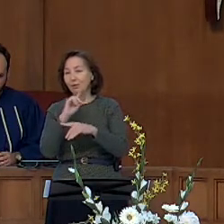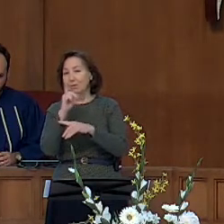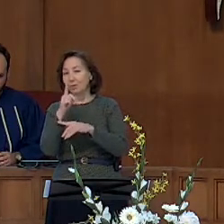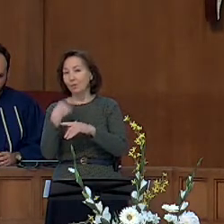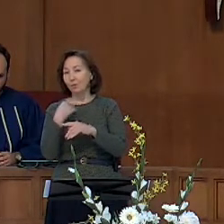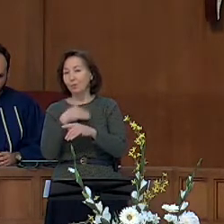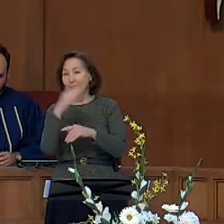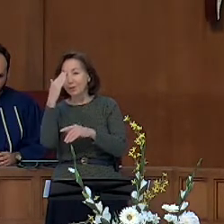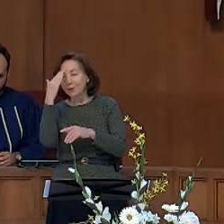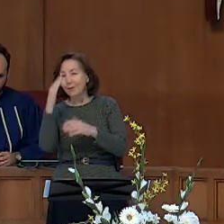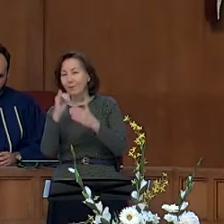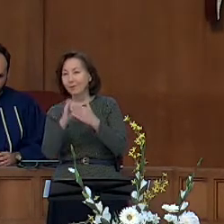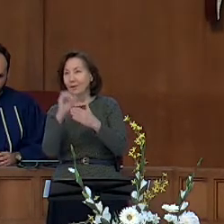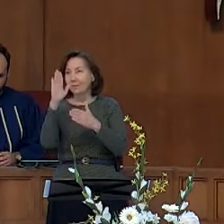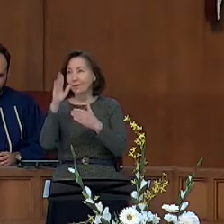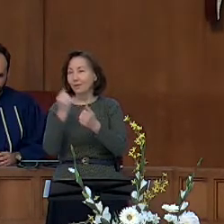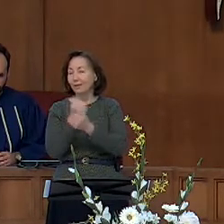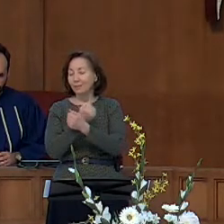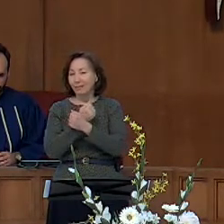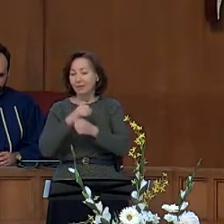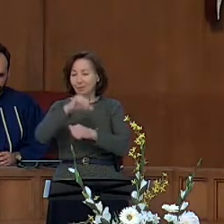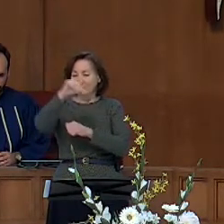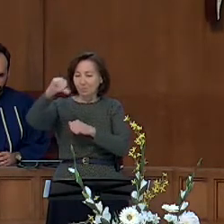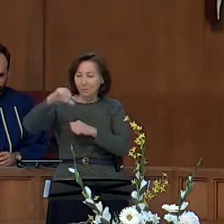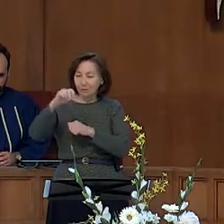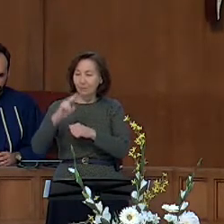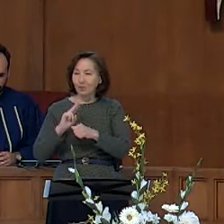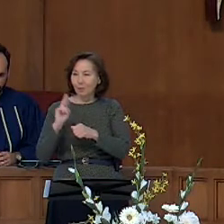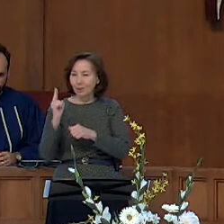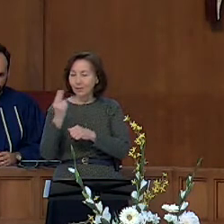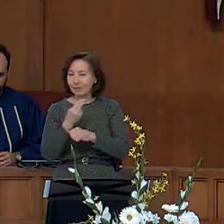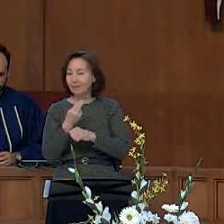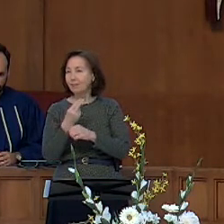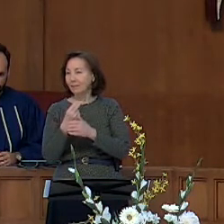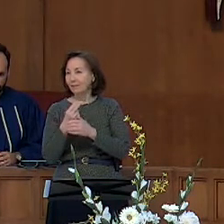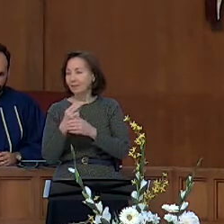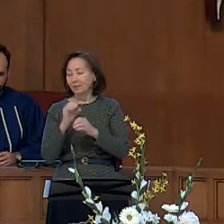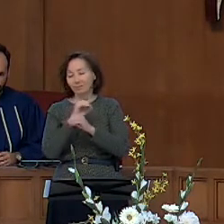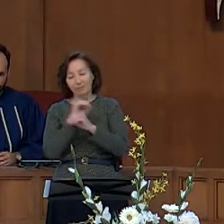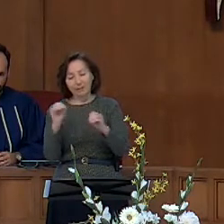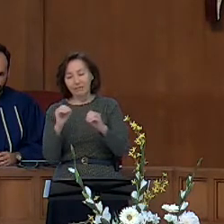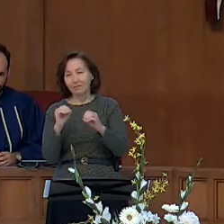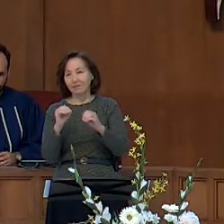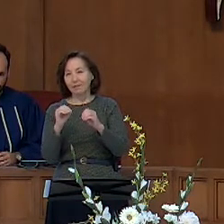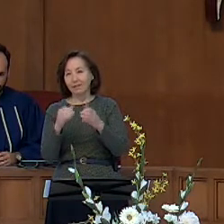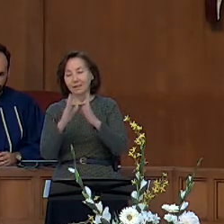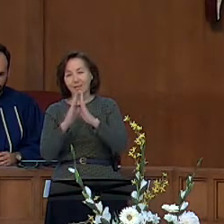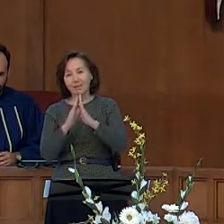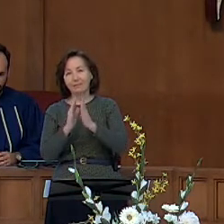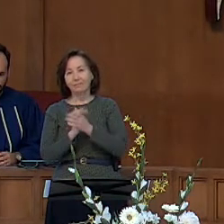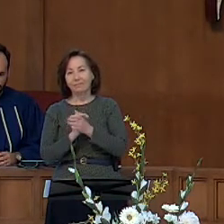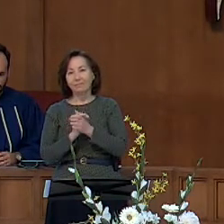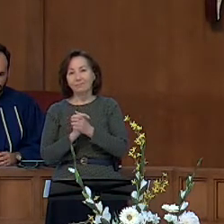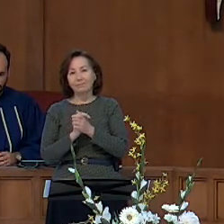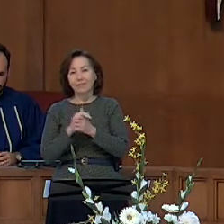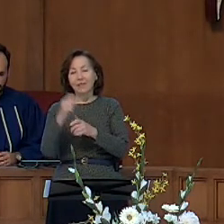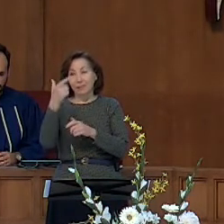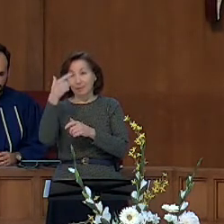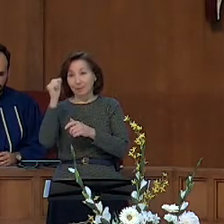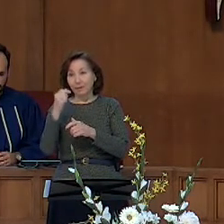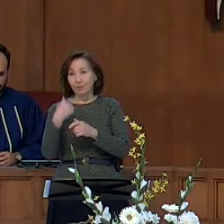know that the love that you pour out upon us is without asking. It is because we